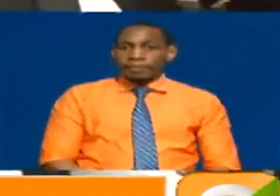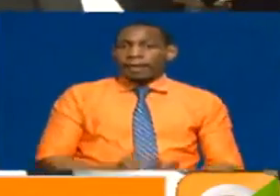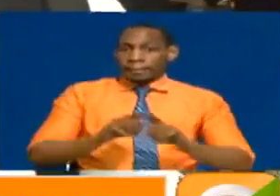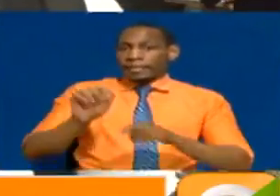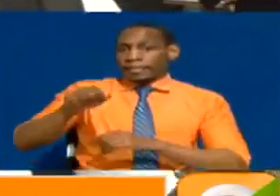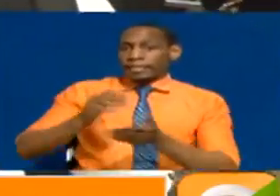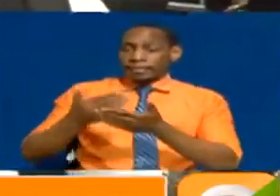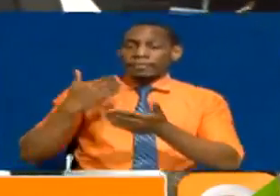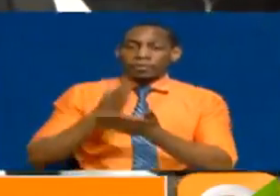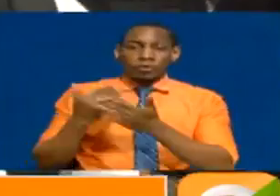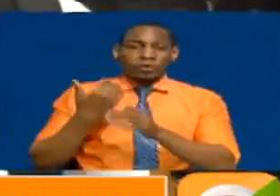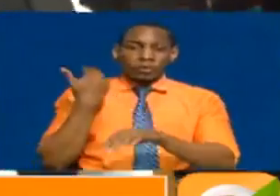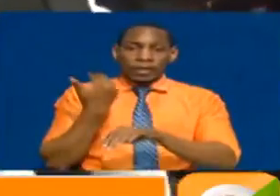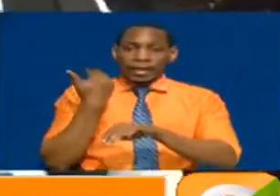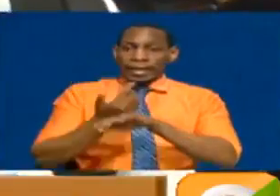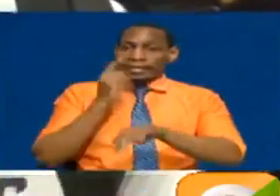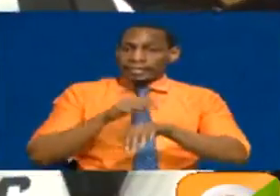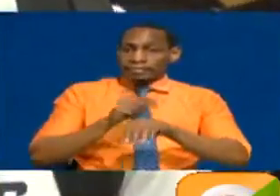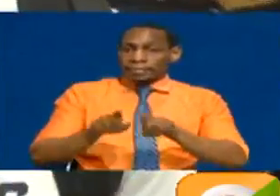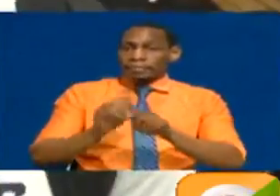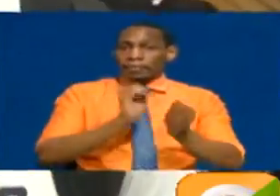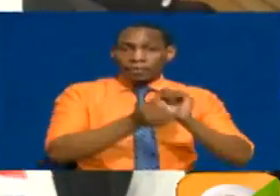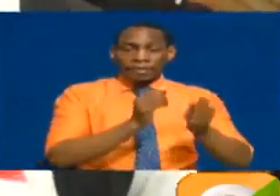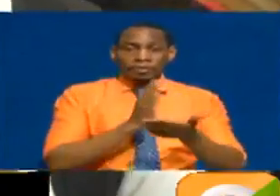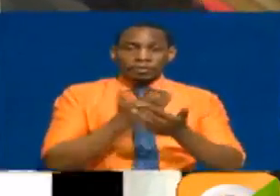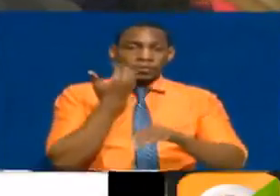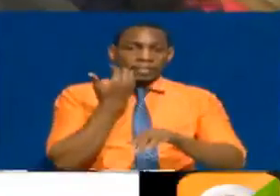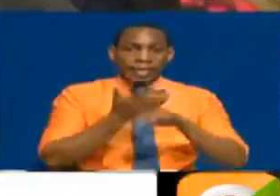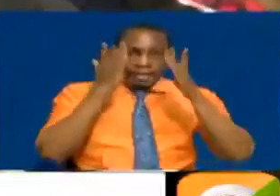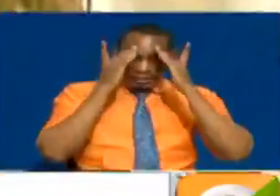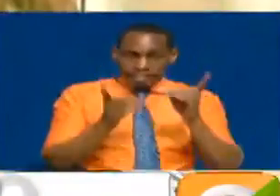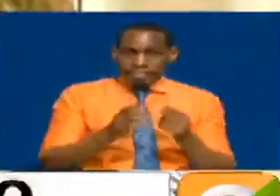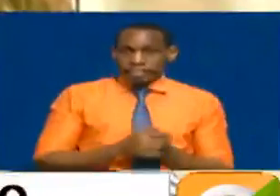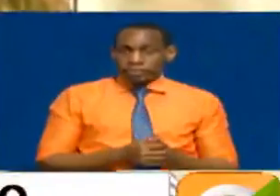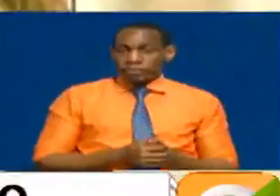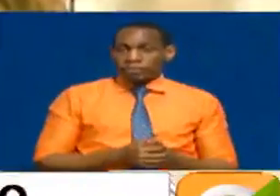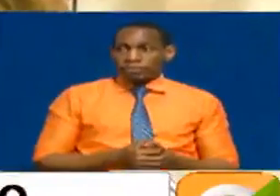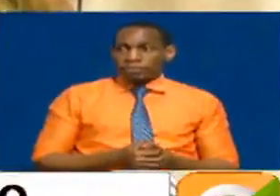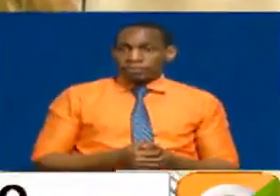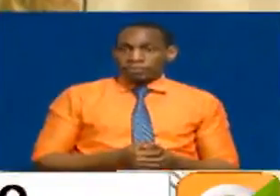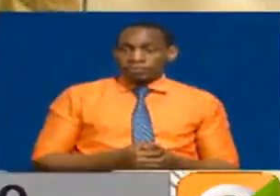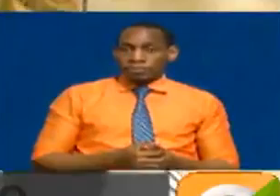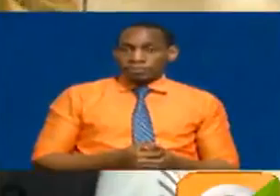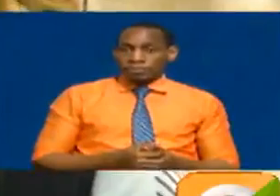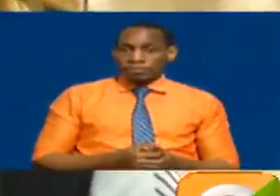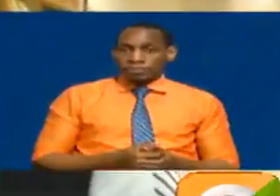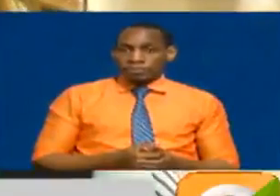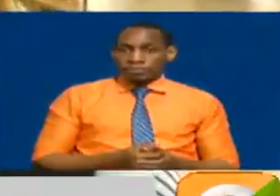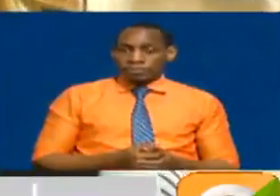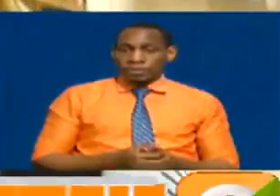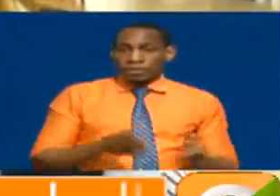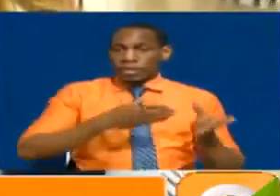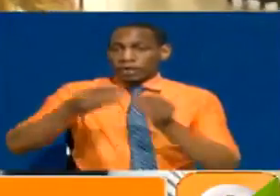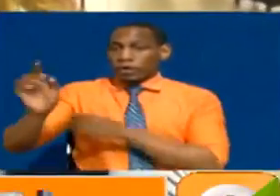yeah, before it's been a difficult season, obviously with competitions as well, it's a harder season to get through. Before to going in the